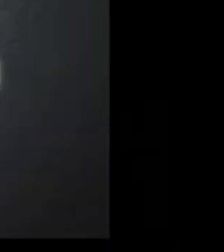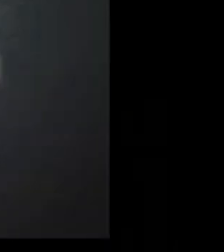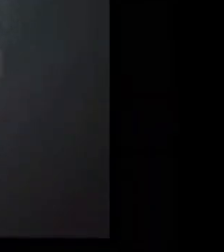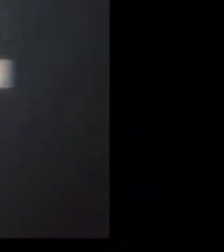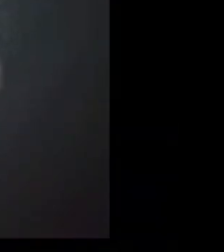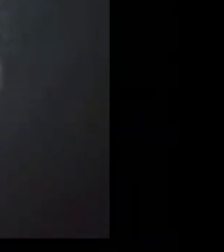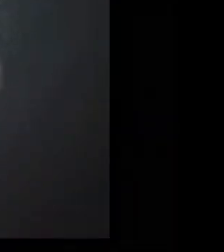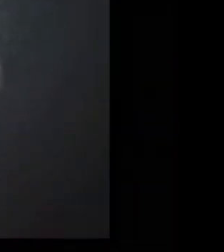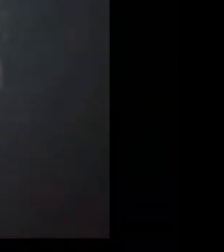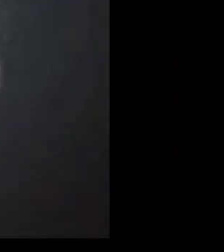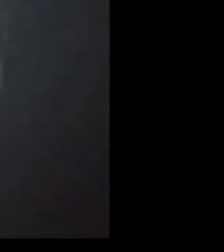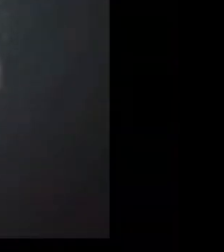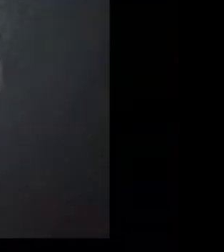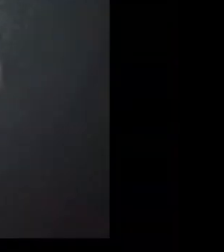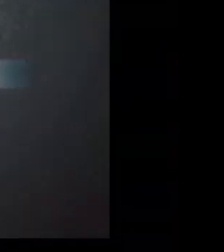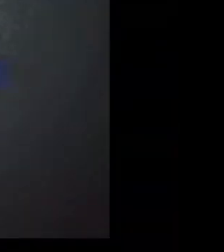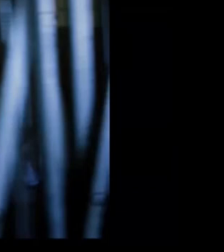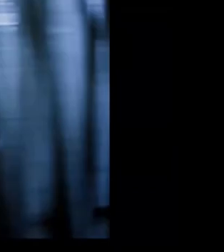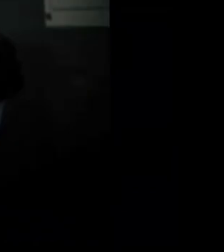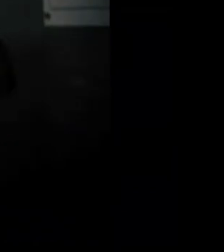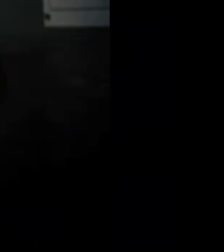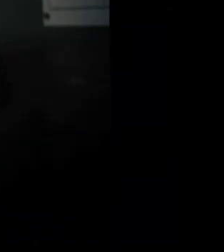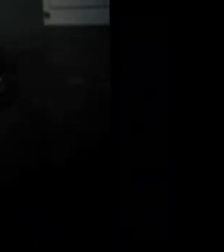This is a whole new form of entertainment.